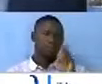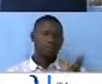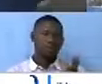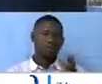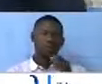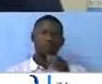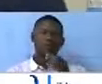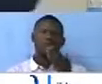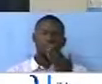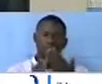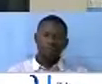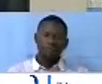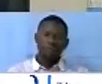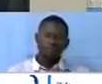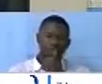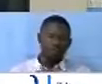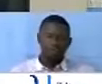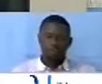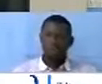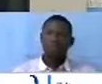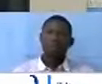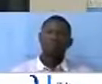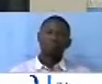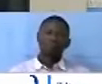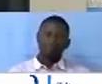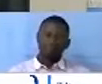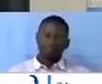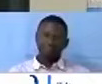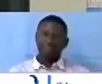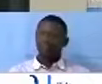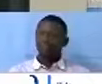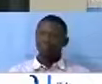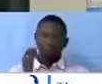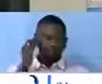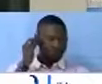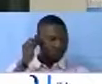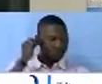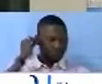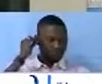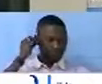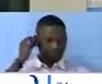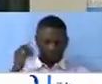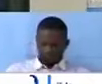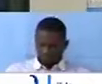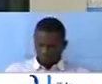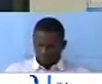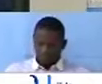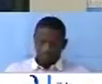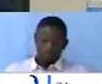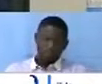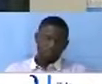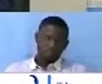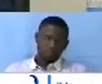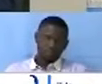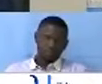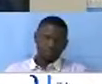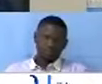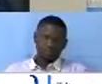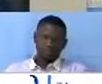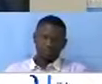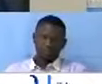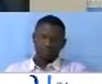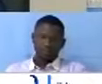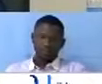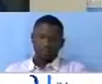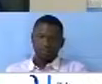don dem na pala ko di, yung don wah birinal ni jo hamne, don yon japon lu aju, si coup d'etat, bo bo mung hamne wah